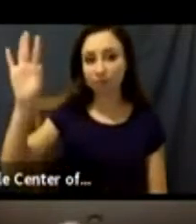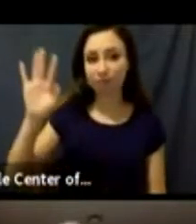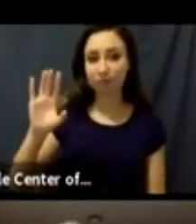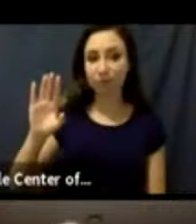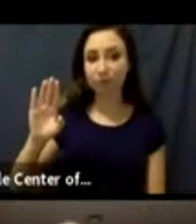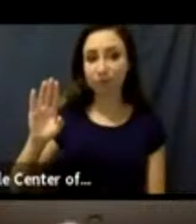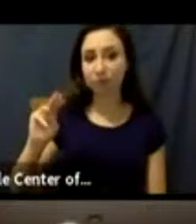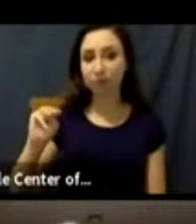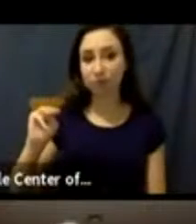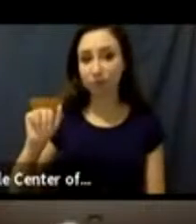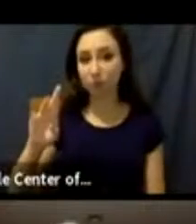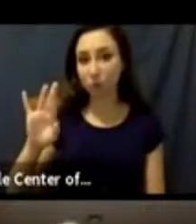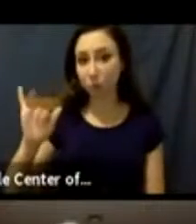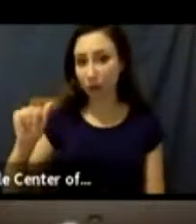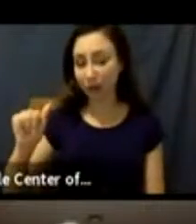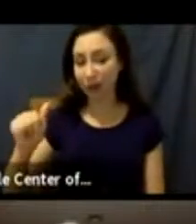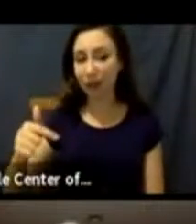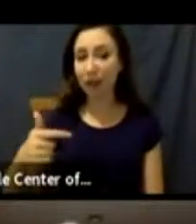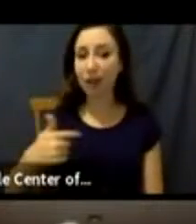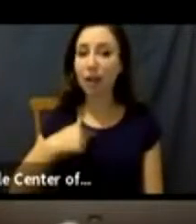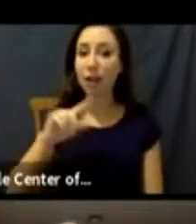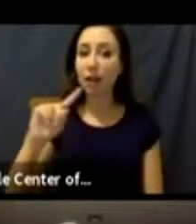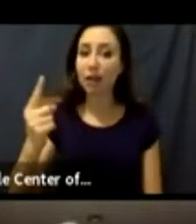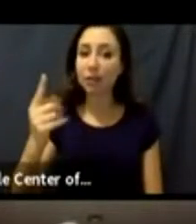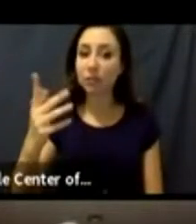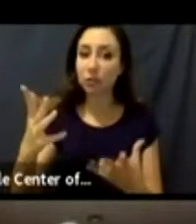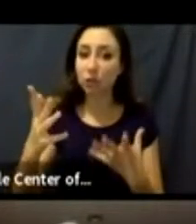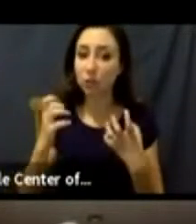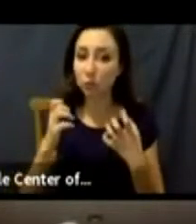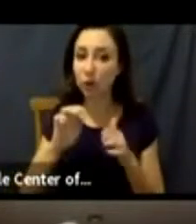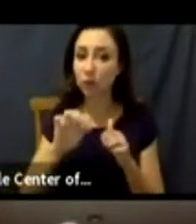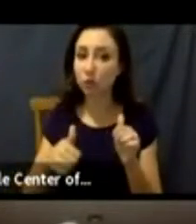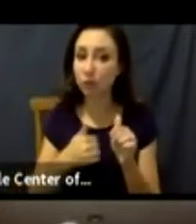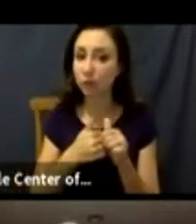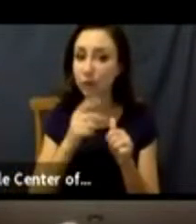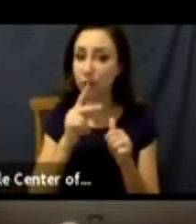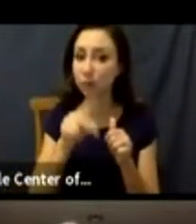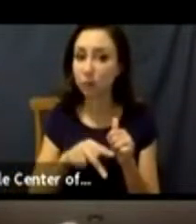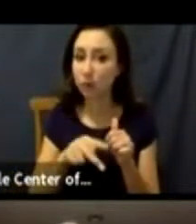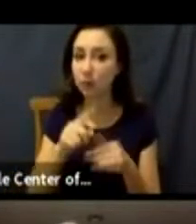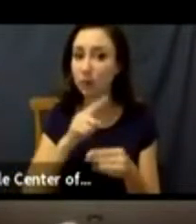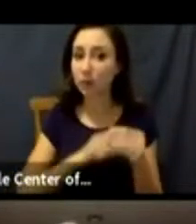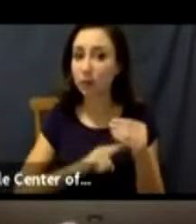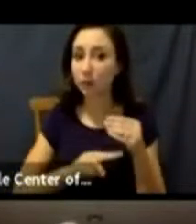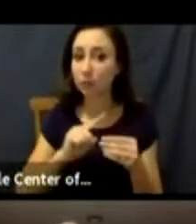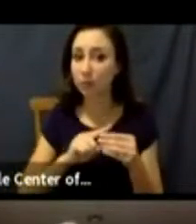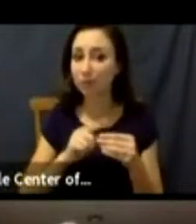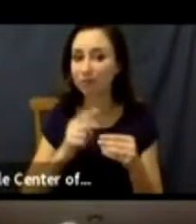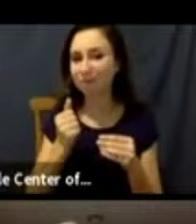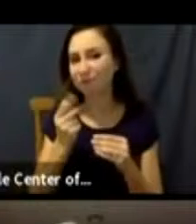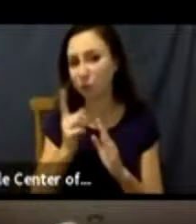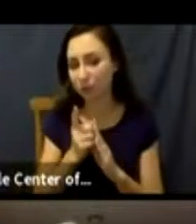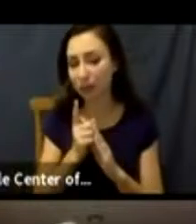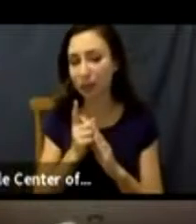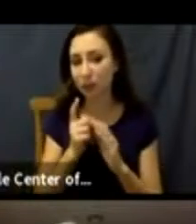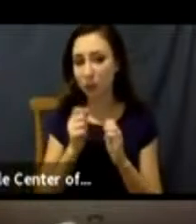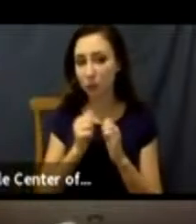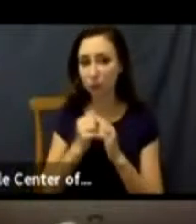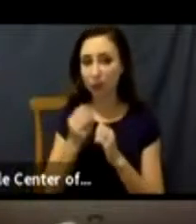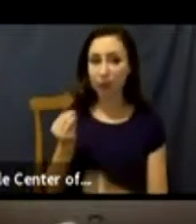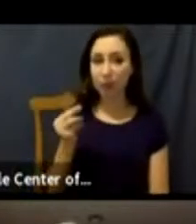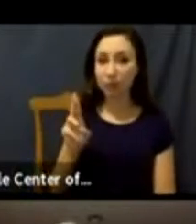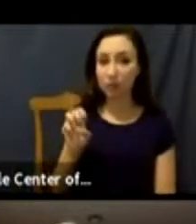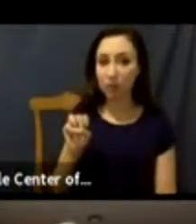Maria. I would just like to follow up just for a couple of minutes with Mr.